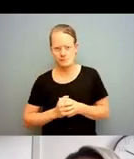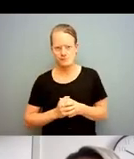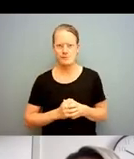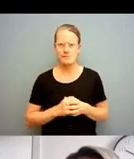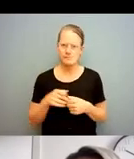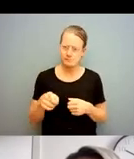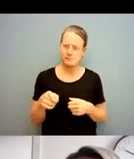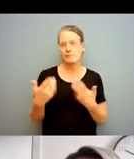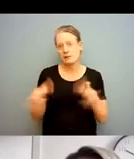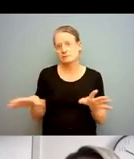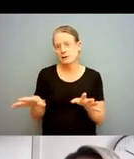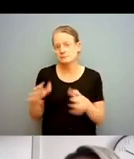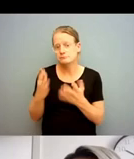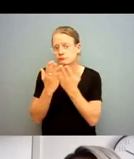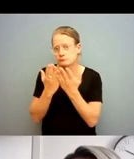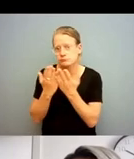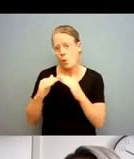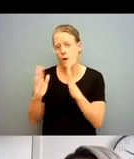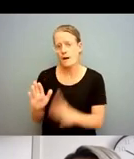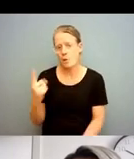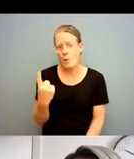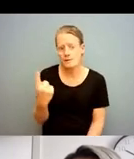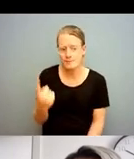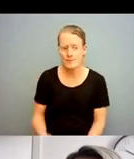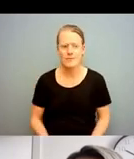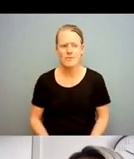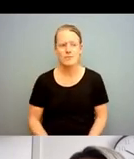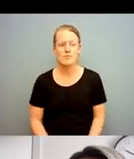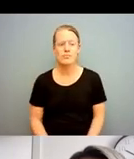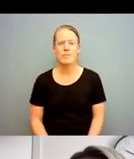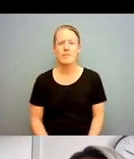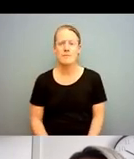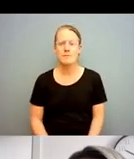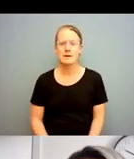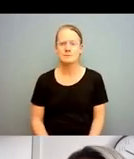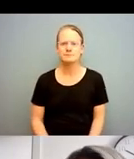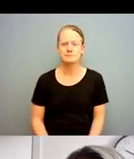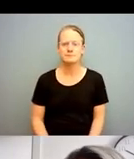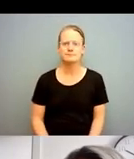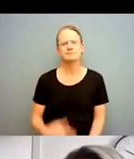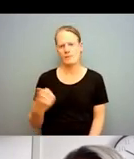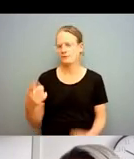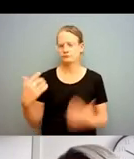had one of the highest